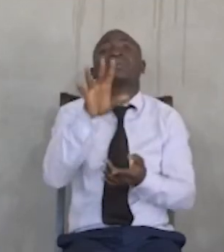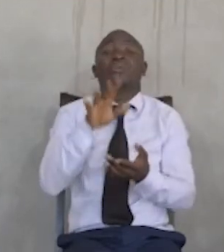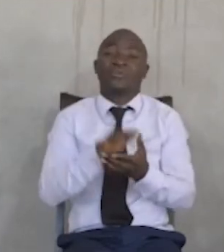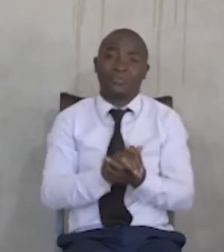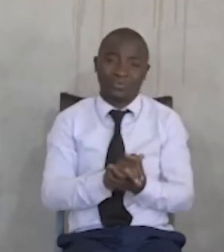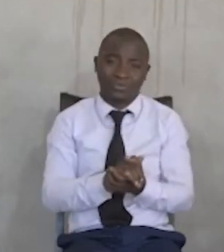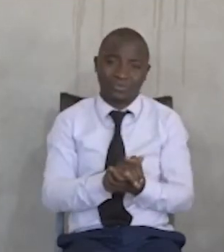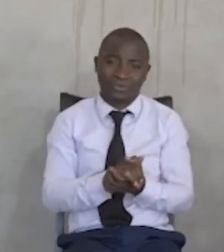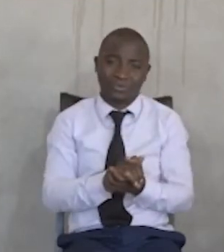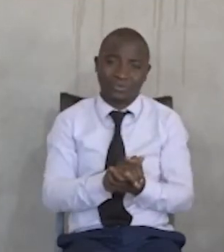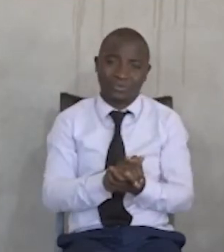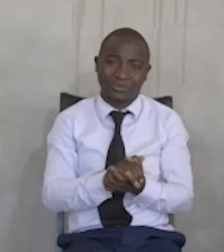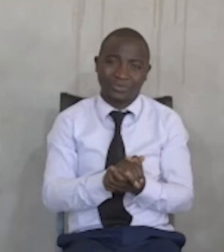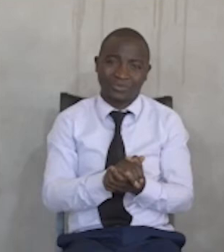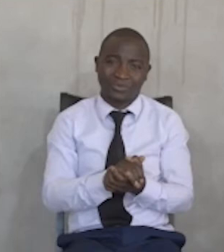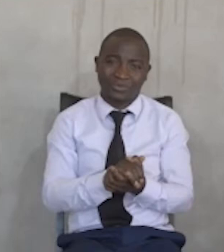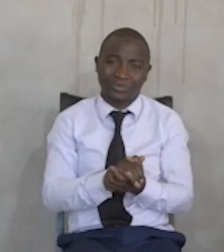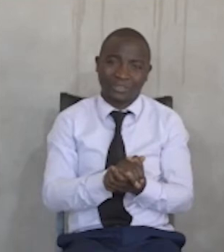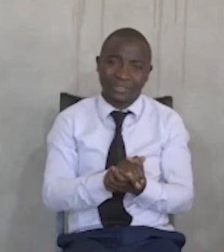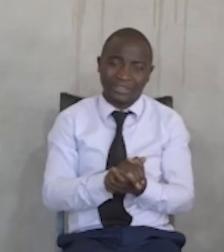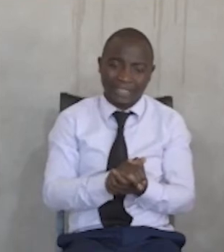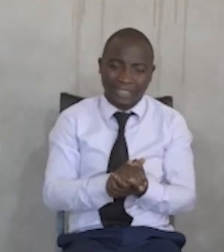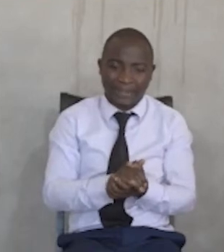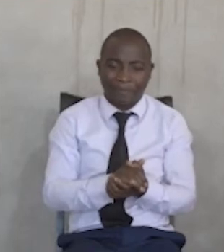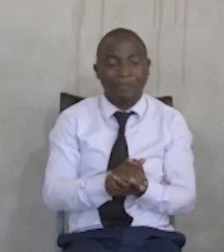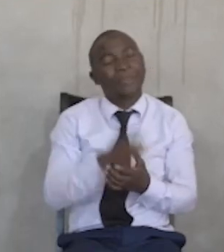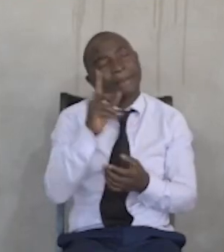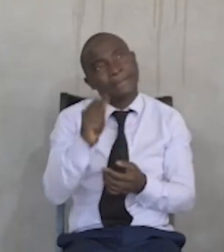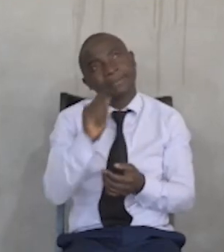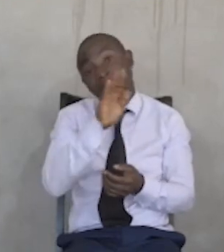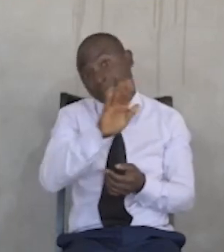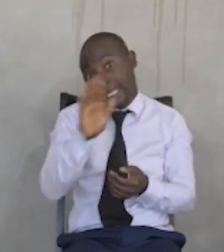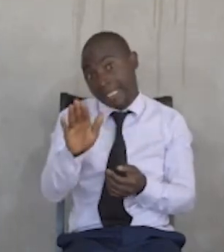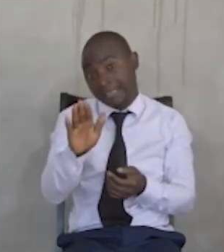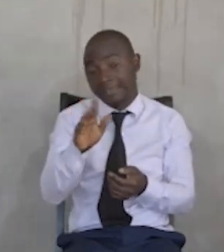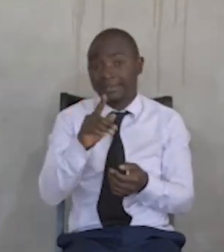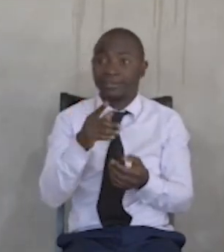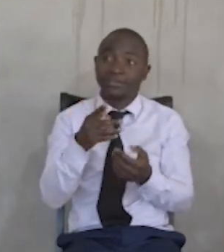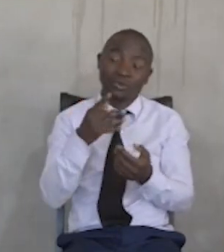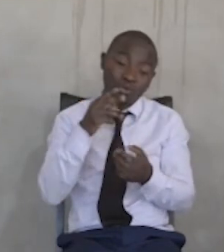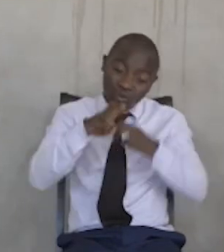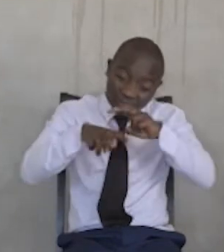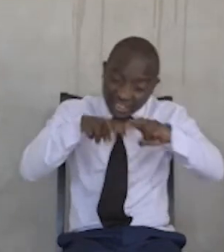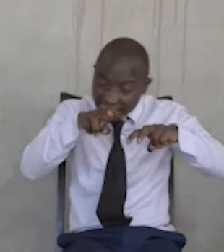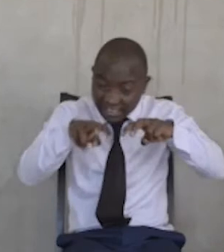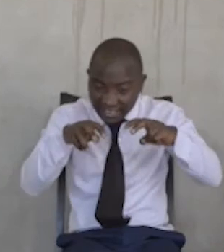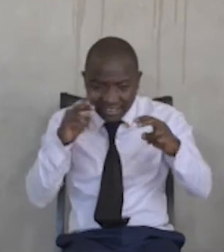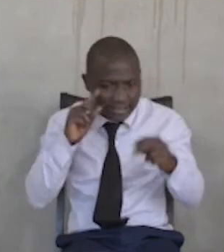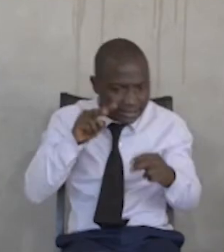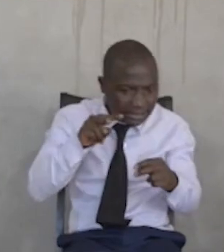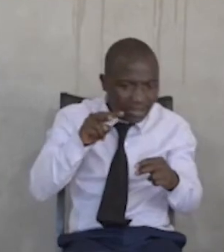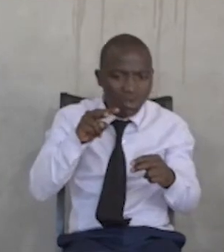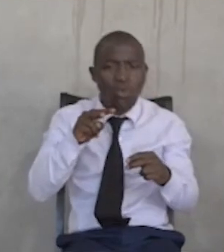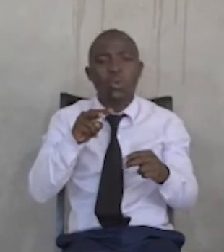gene damage has occurred because of this particular reason. But in some cases, you can actually associate an environmental factor.